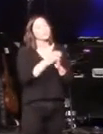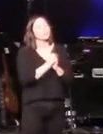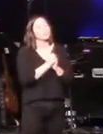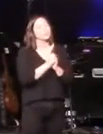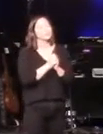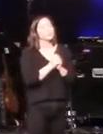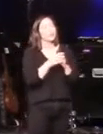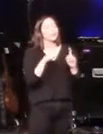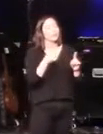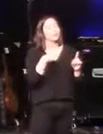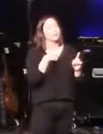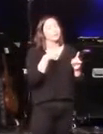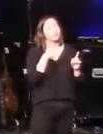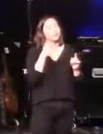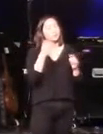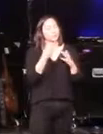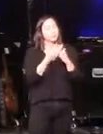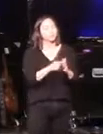aware.